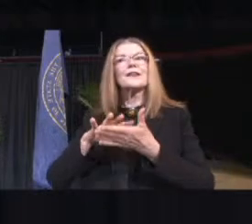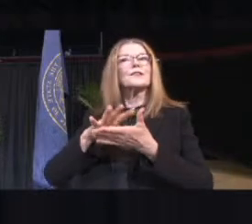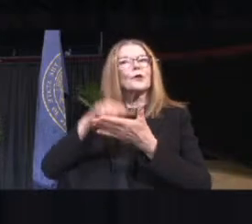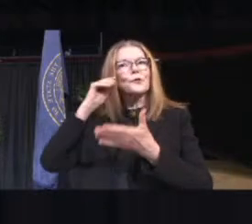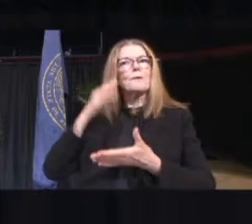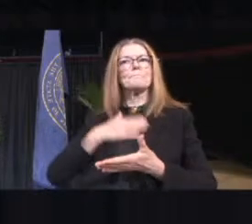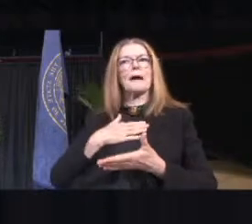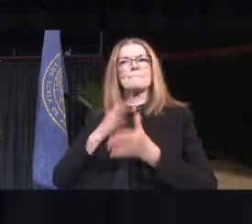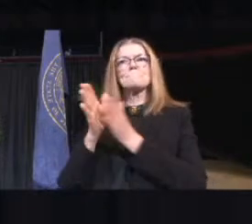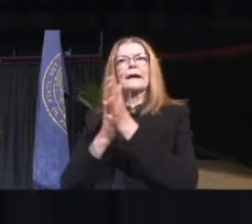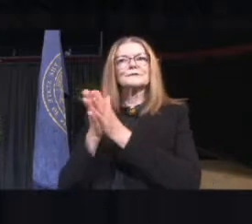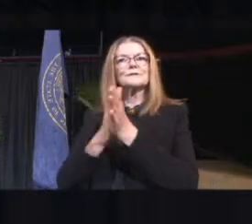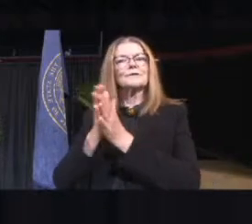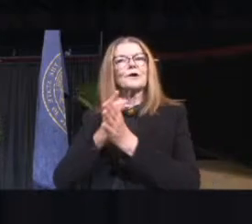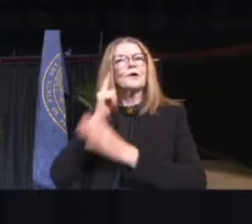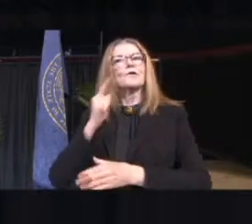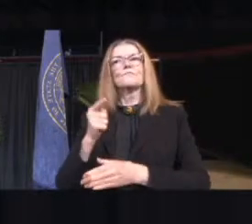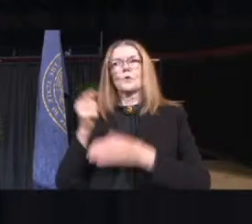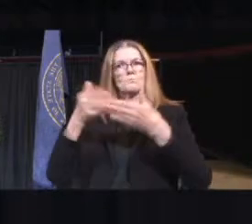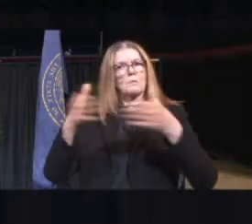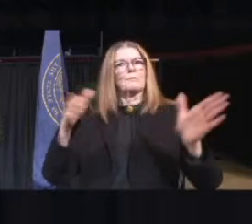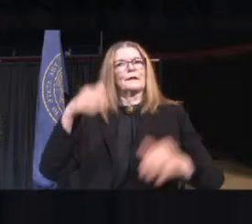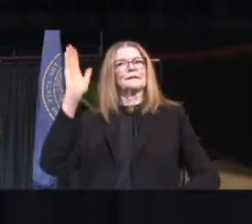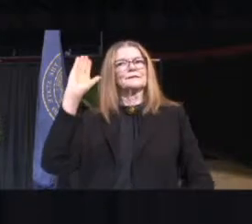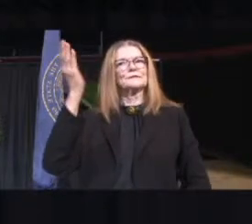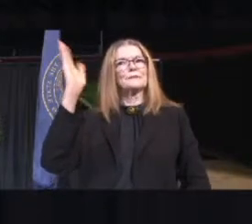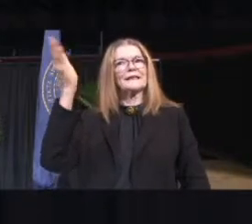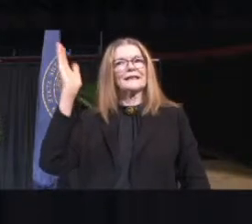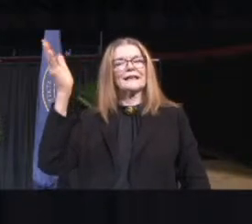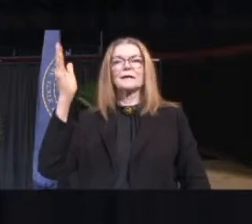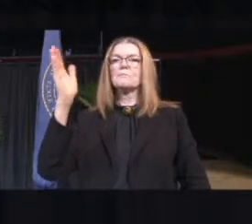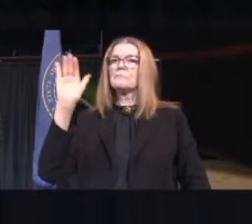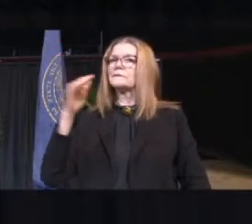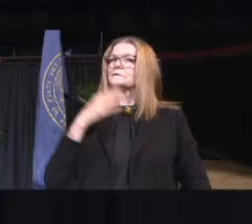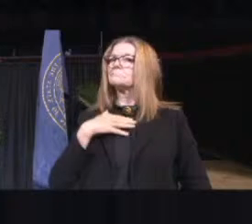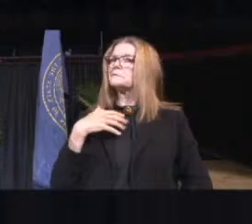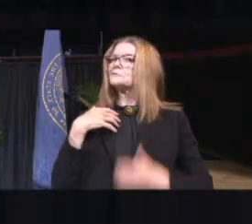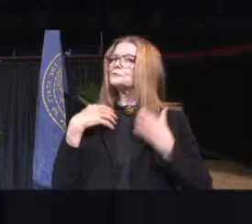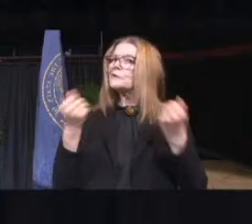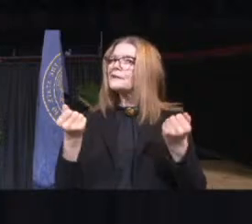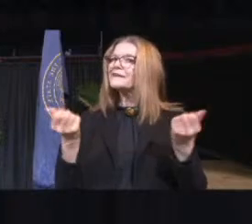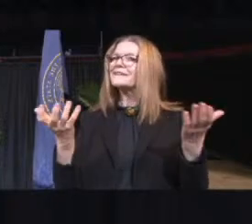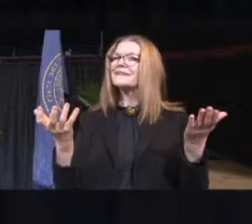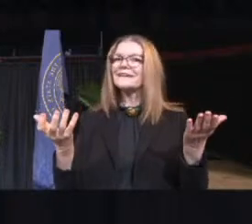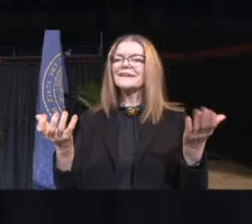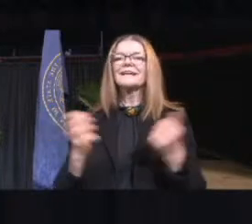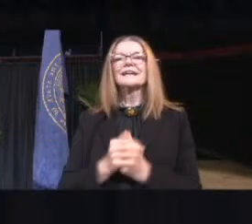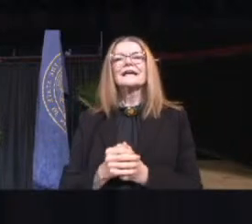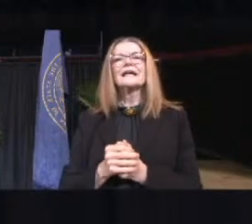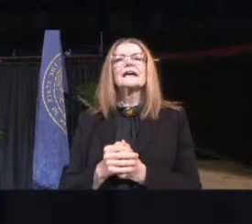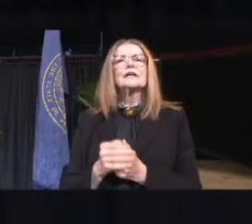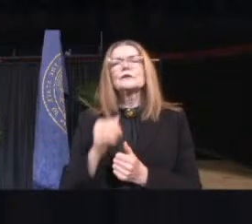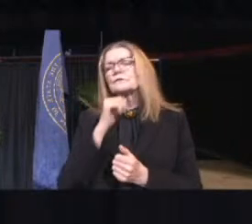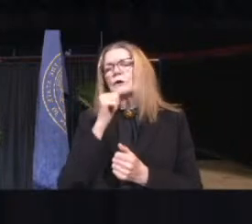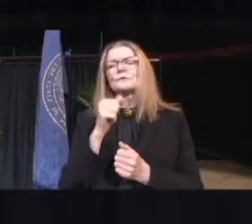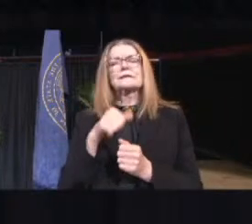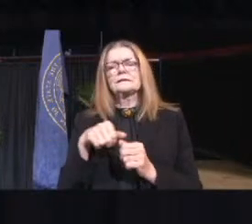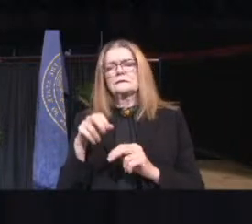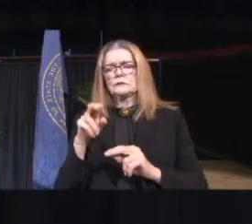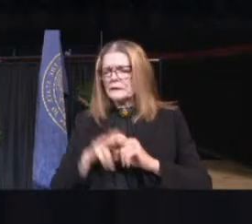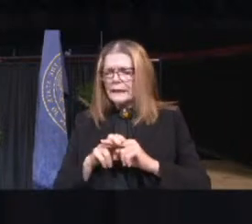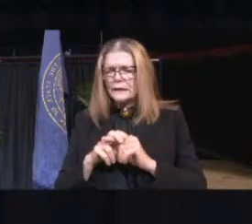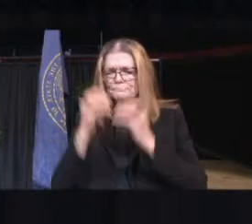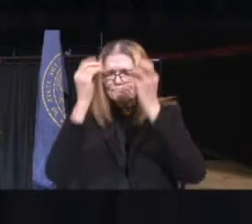speaking, taking ownership of it as one of my strengths. Distinguishing our future doesn't usually come when we sit down to make our final